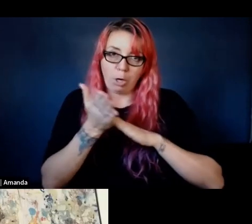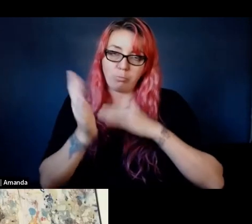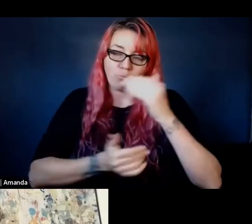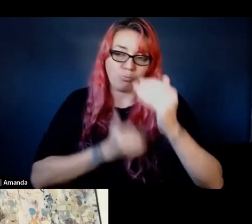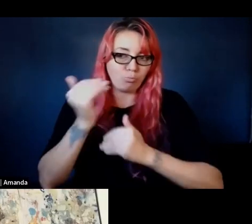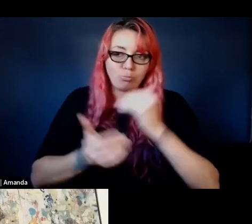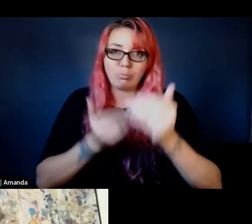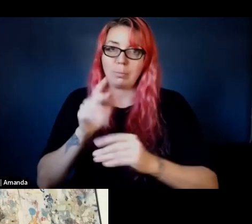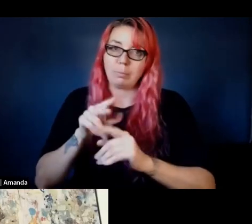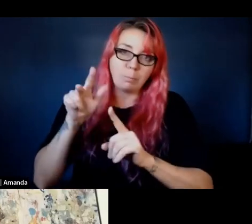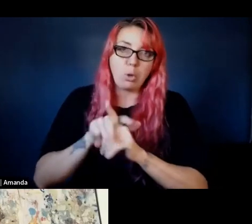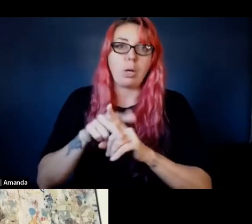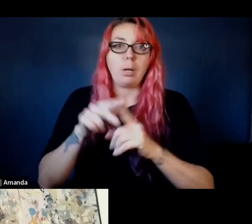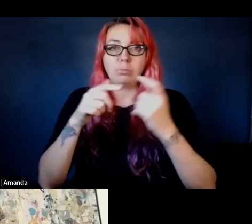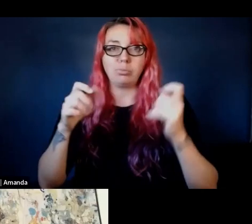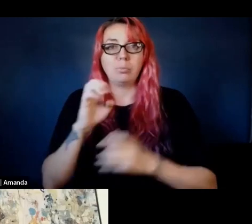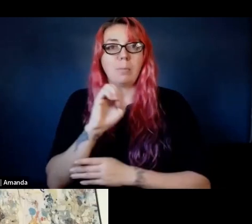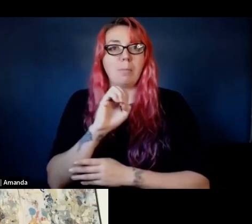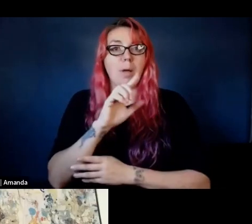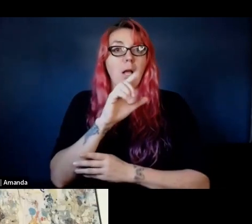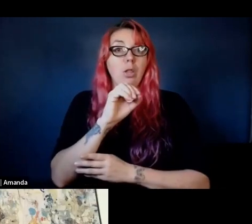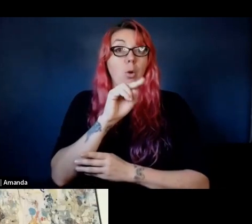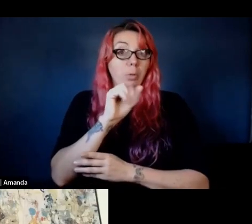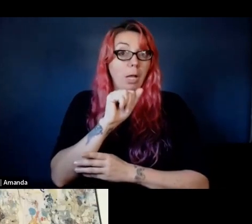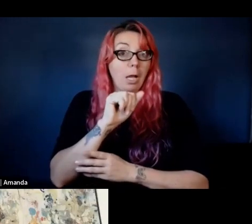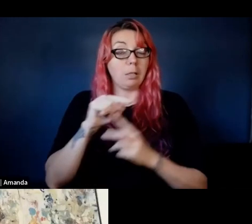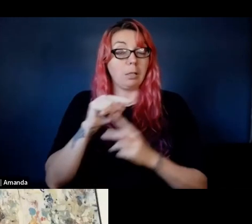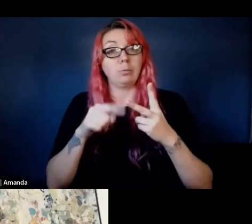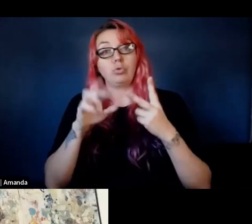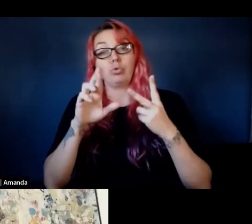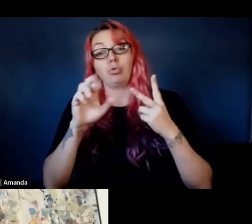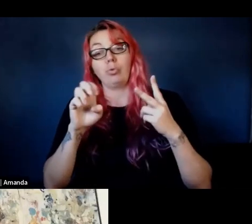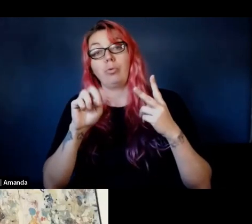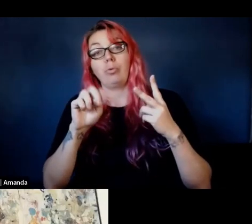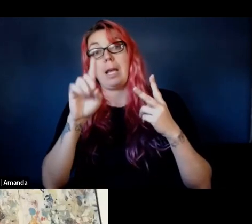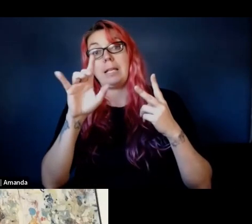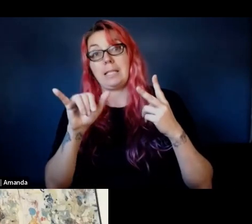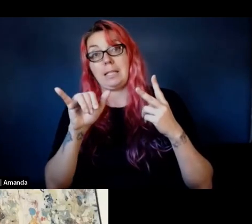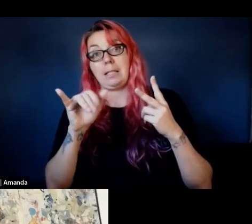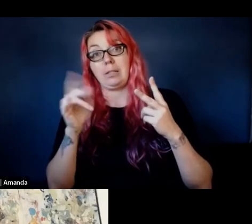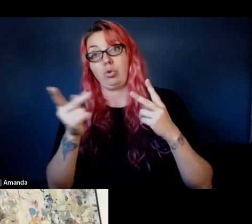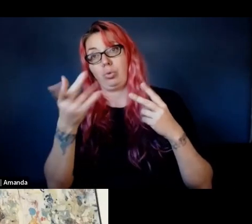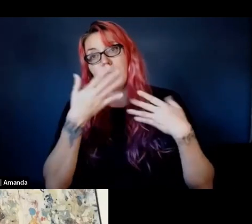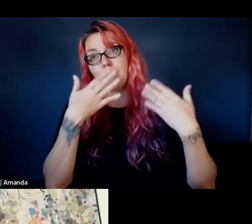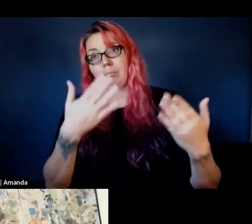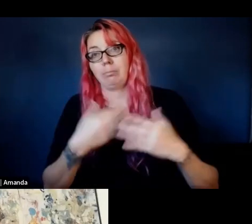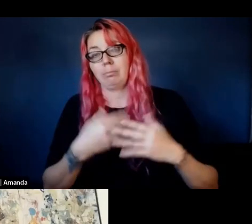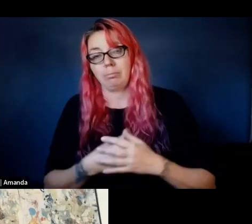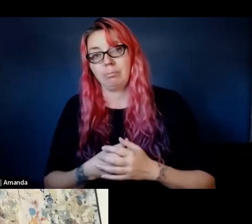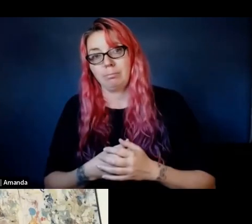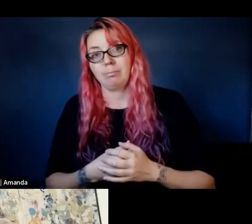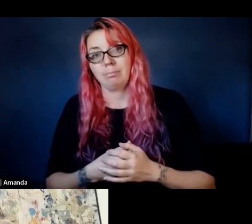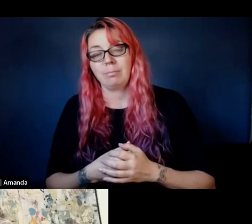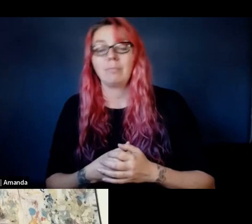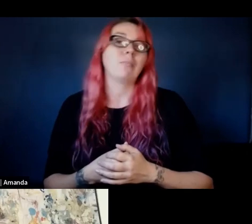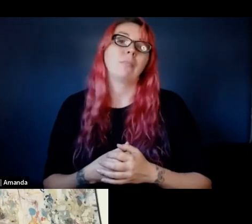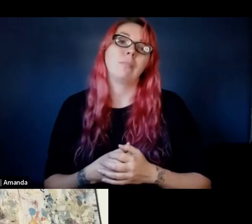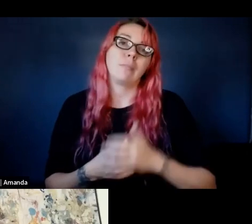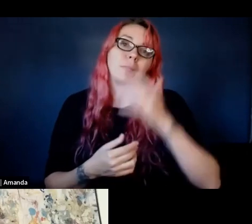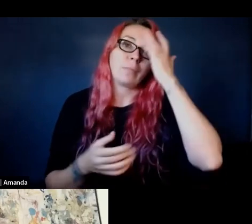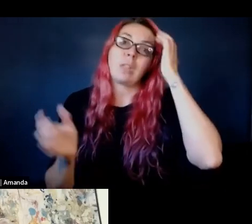the scenes, Ilona and Randy. Thank you so much. And also thanks to everybody